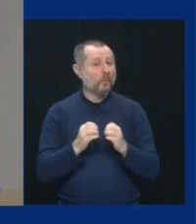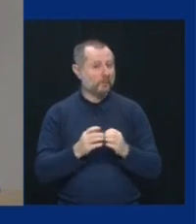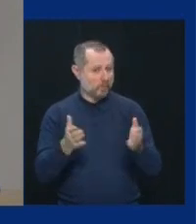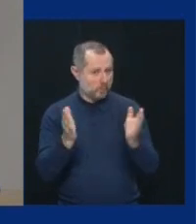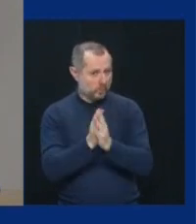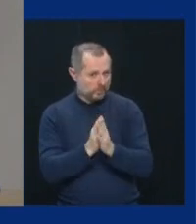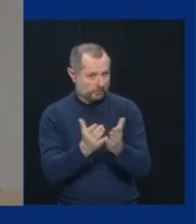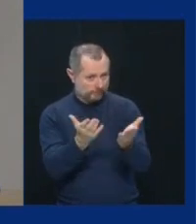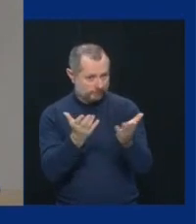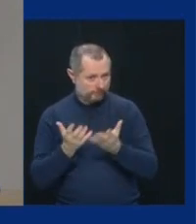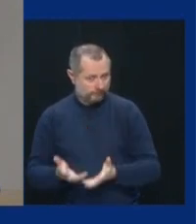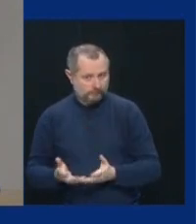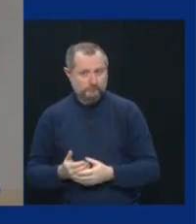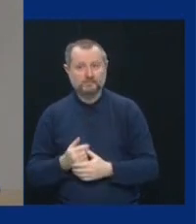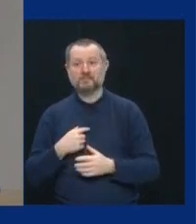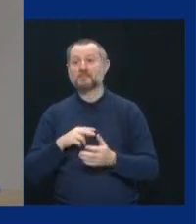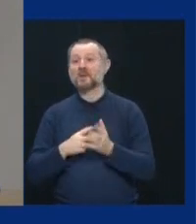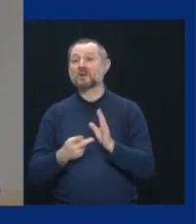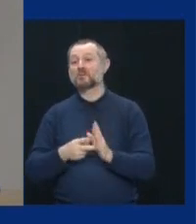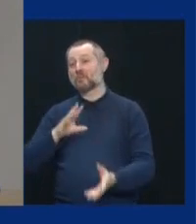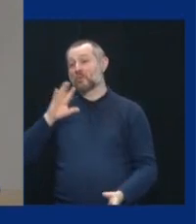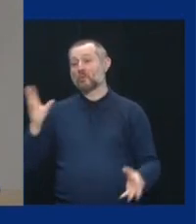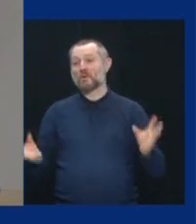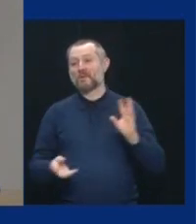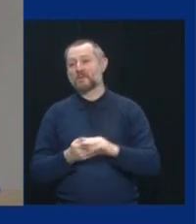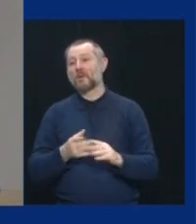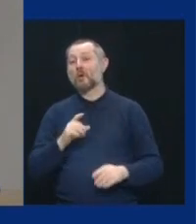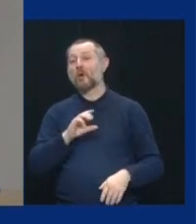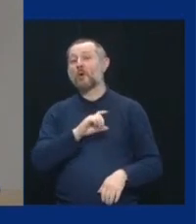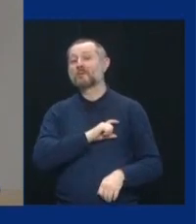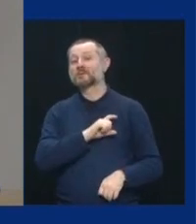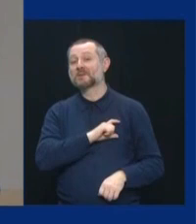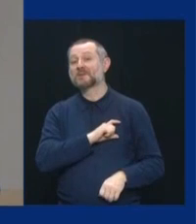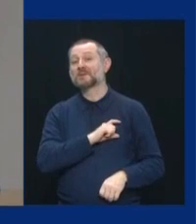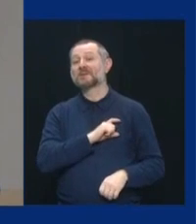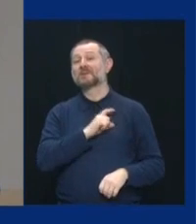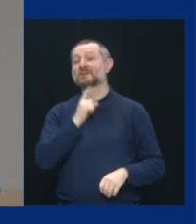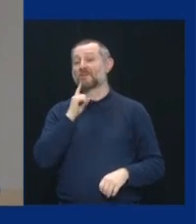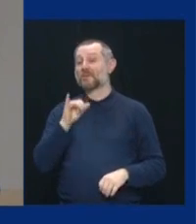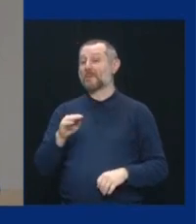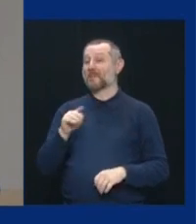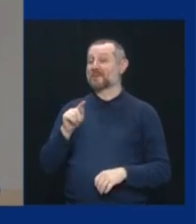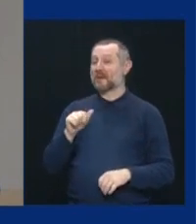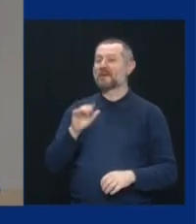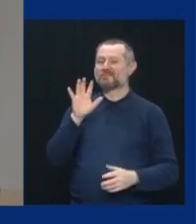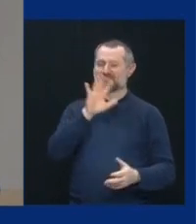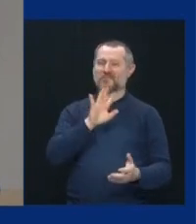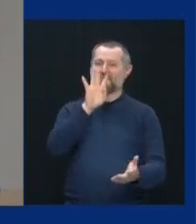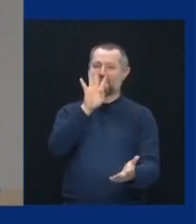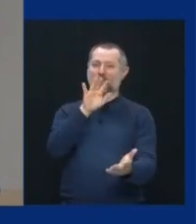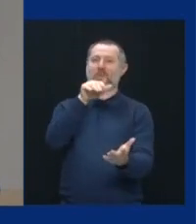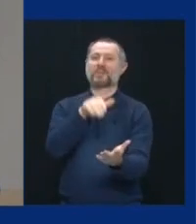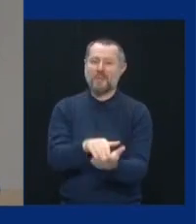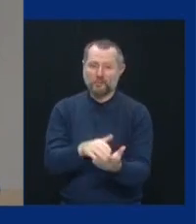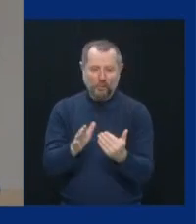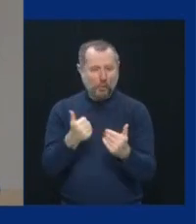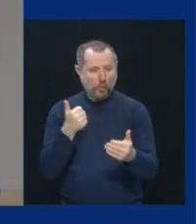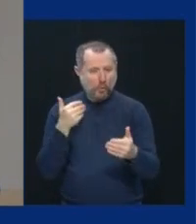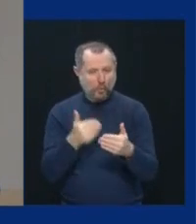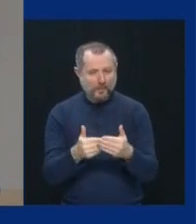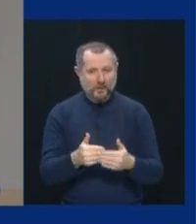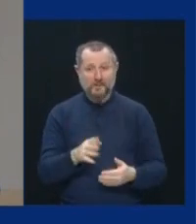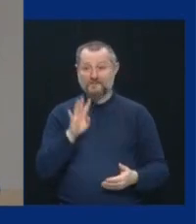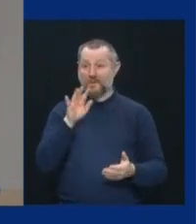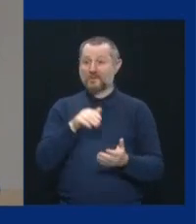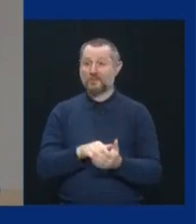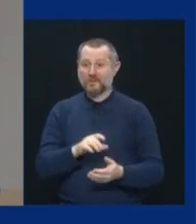over the weekend, would bring the number of officers in the Transit Bureau to nearly 4,000. 4,000 officers is the number